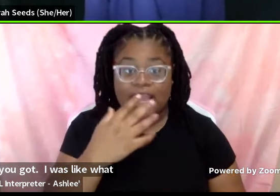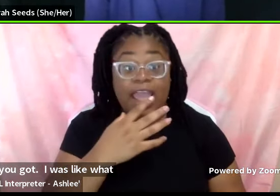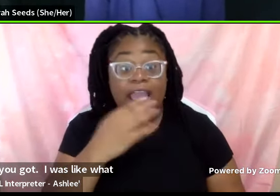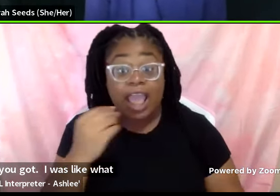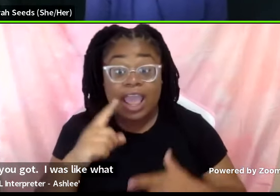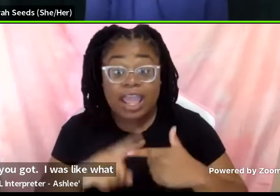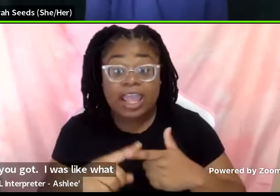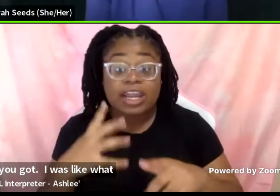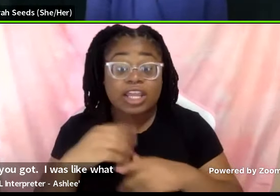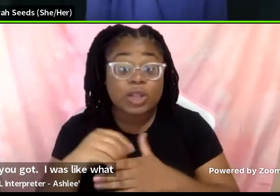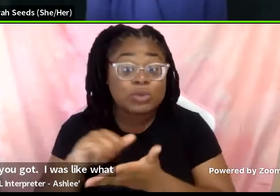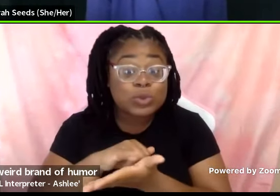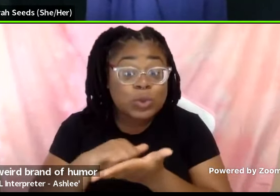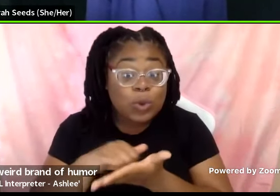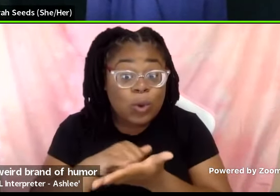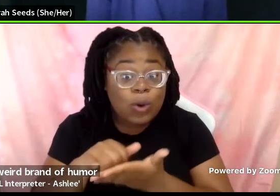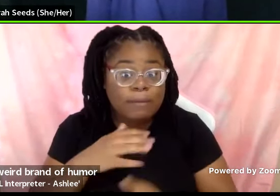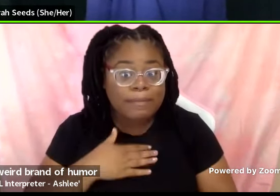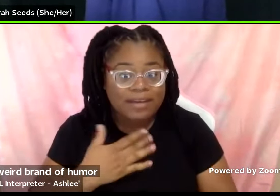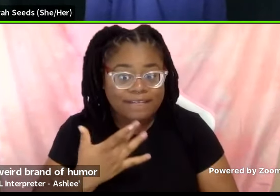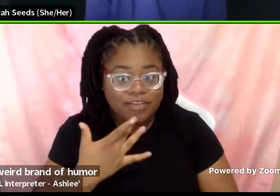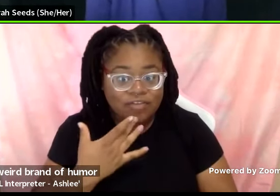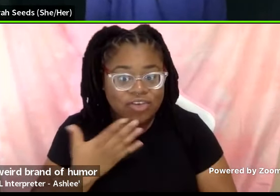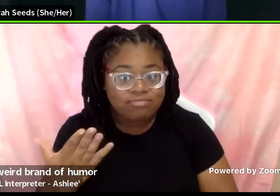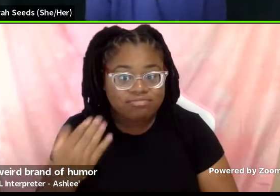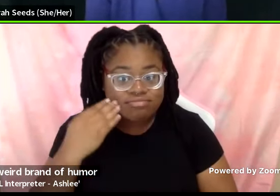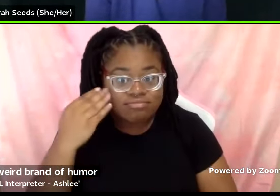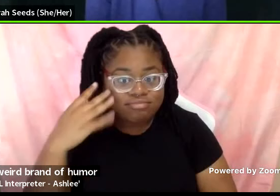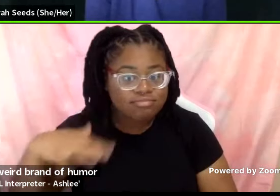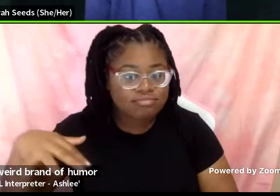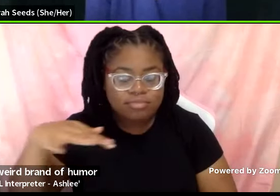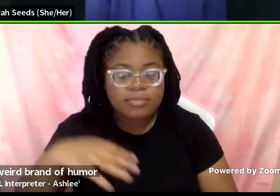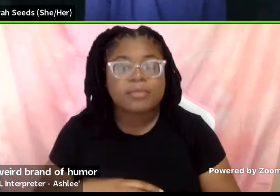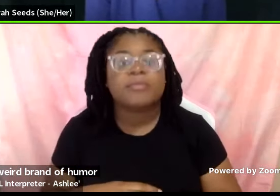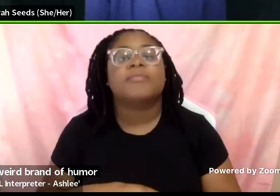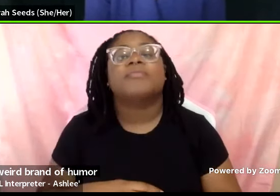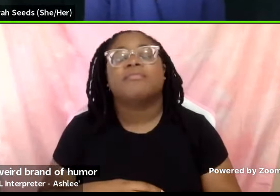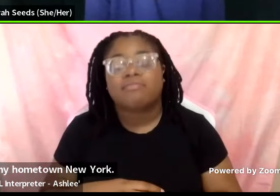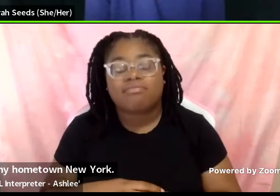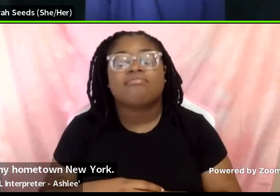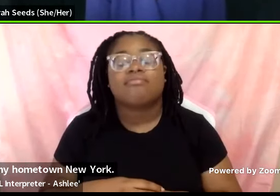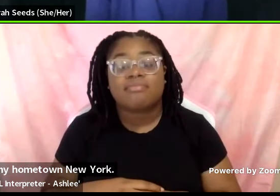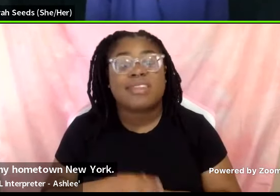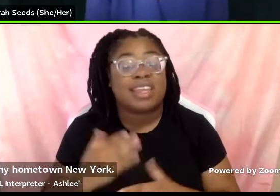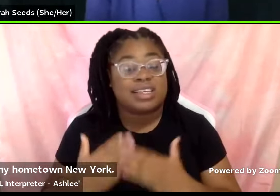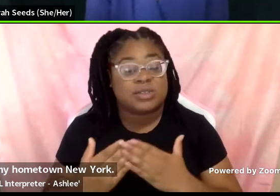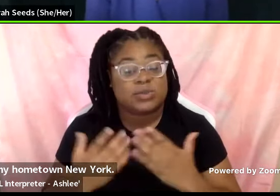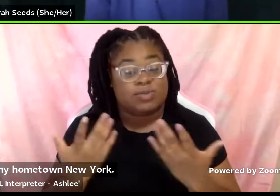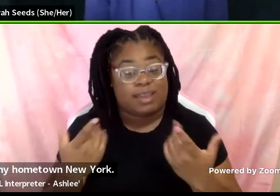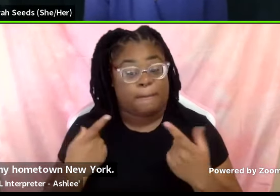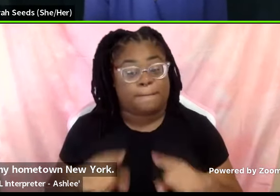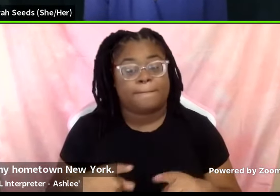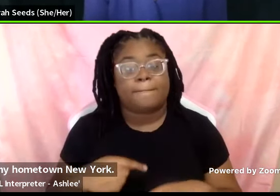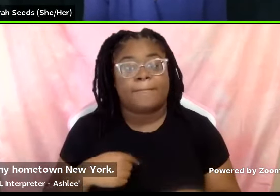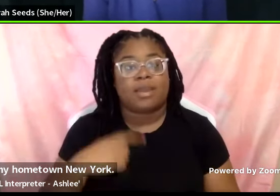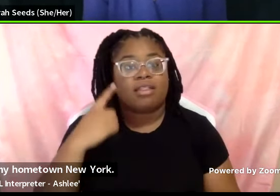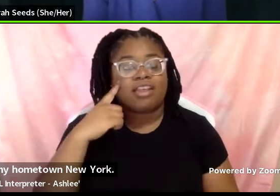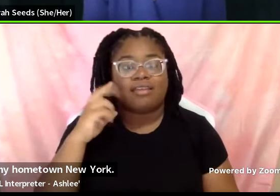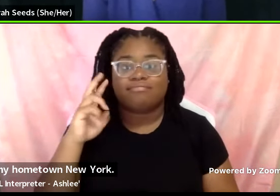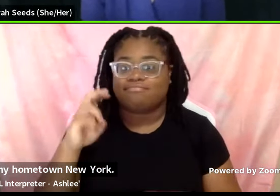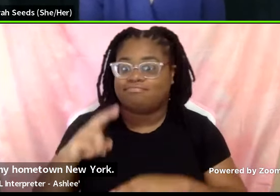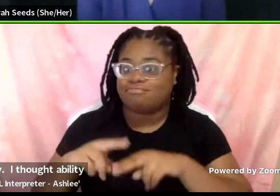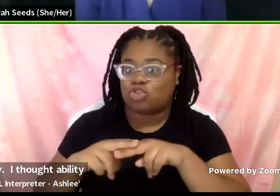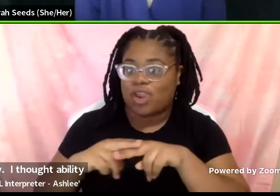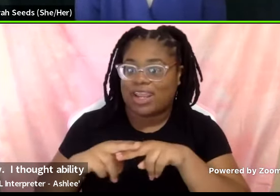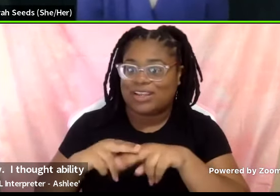my girl. And honestly, the train came very easily. I thought about how, riding the train in New York City